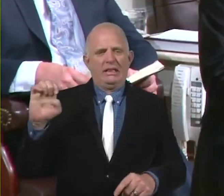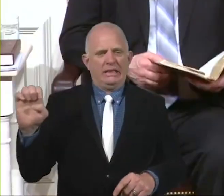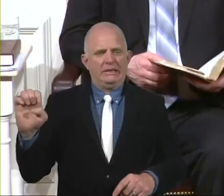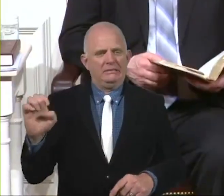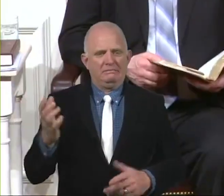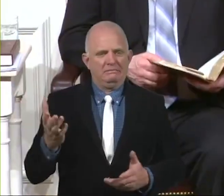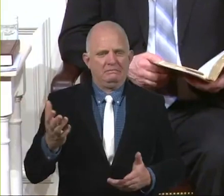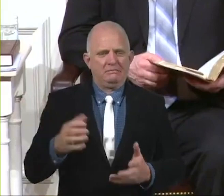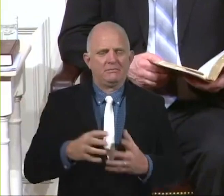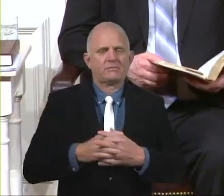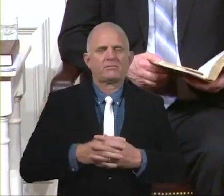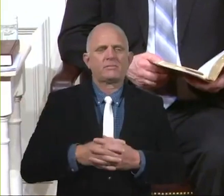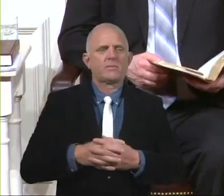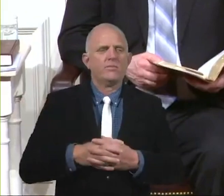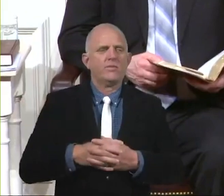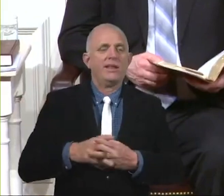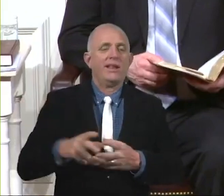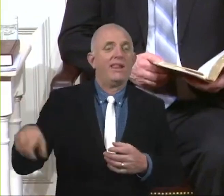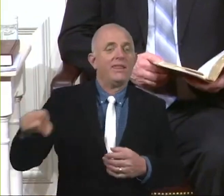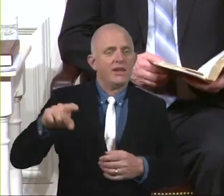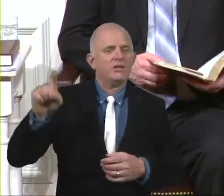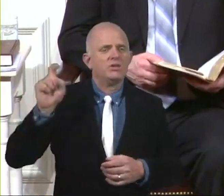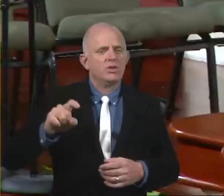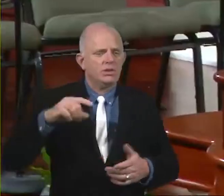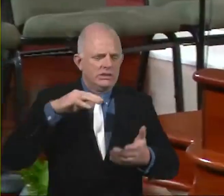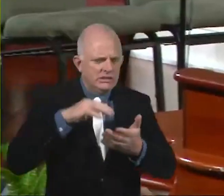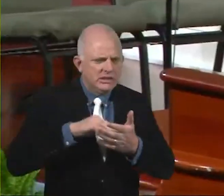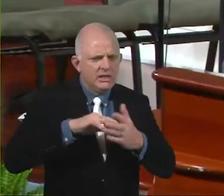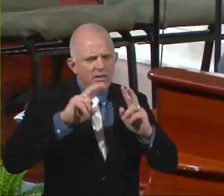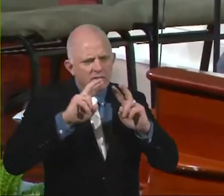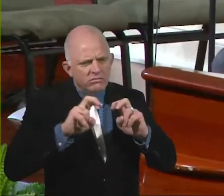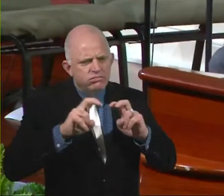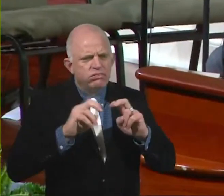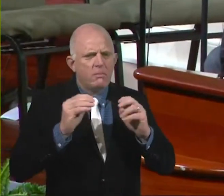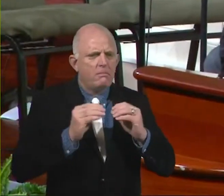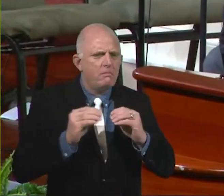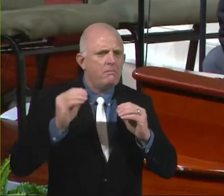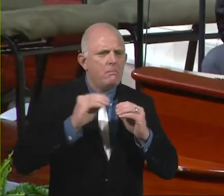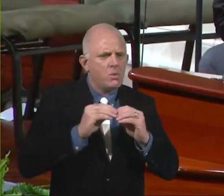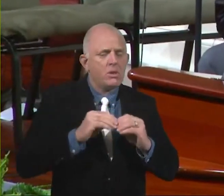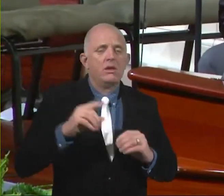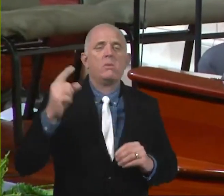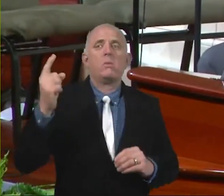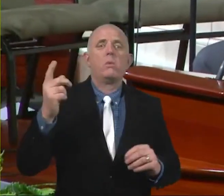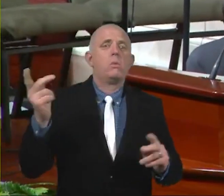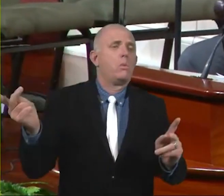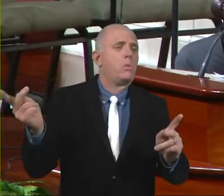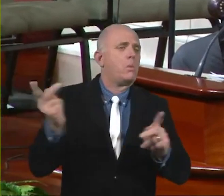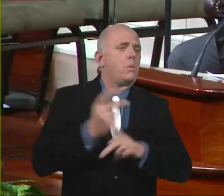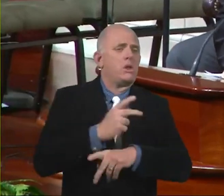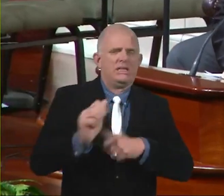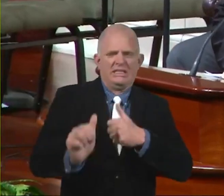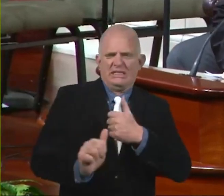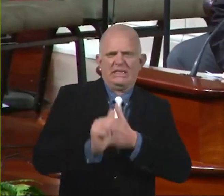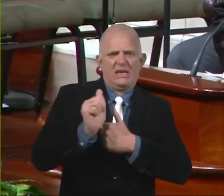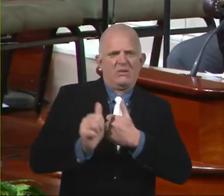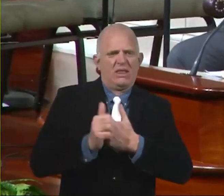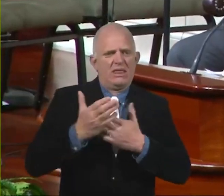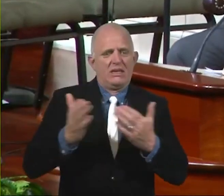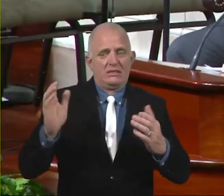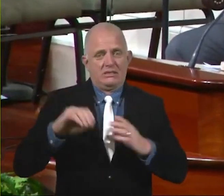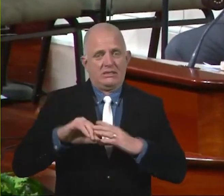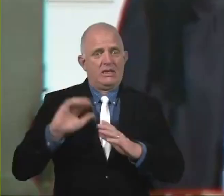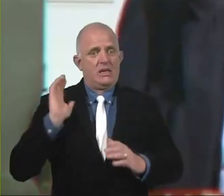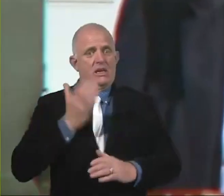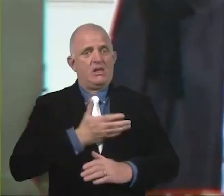if they would have just studied a little bit. You know, the one of the most dangerous things in our churches and in our personal lives today,